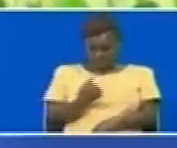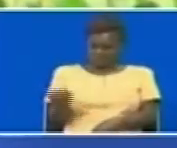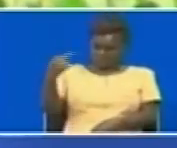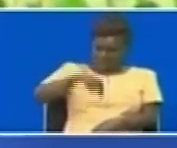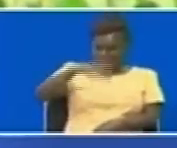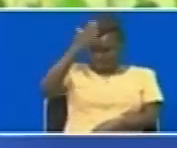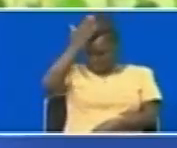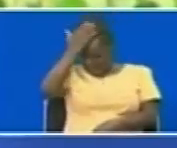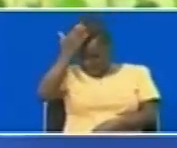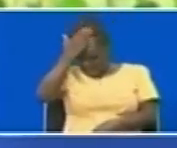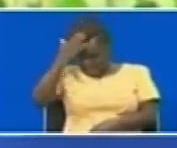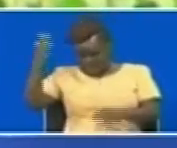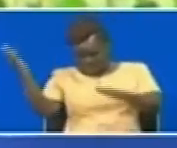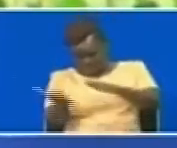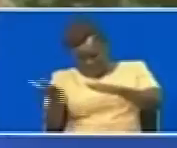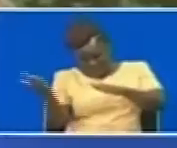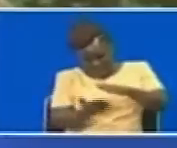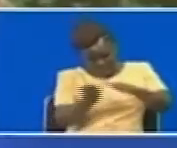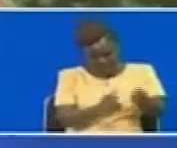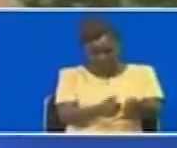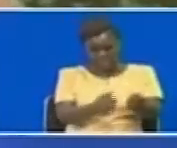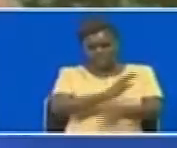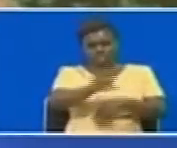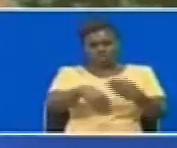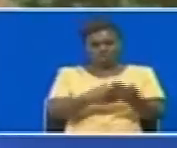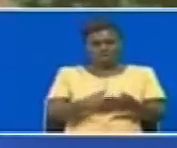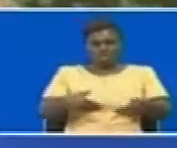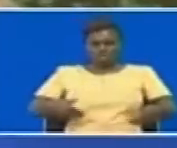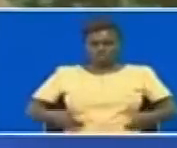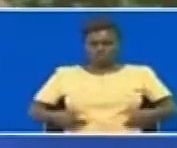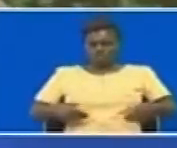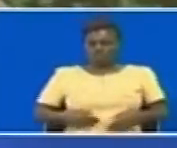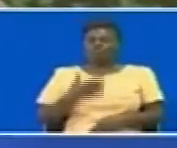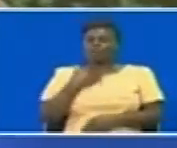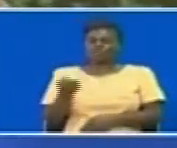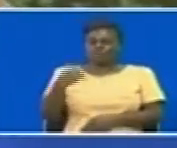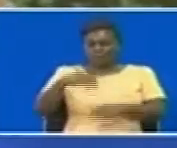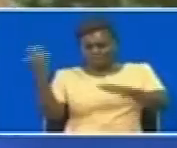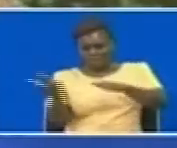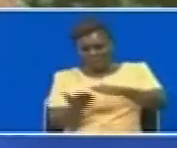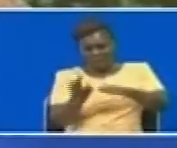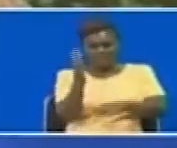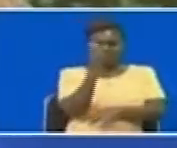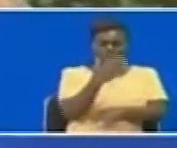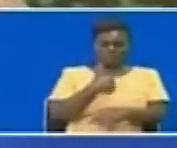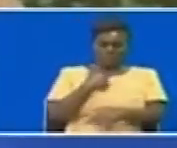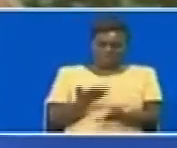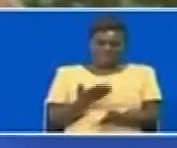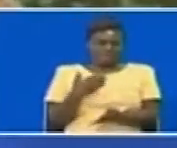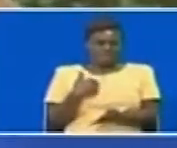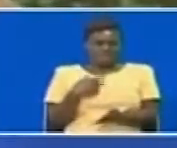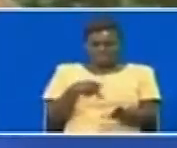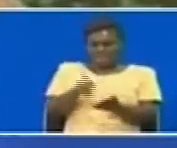Jumatatu na tutakata hii mahindi yote. Kianga vijana wanasema nataka kata mahindi yangu. Na mimi nitasije